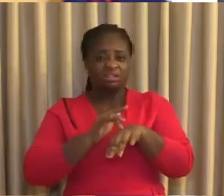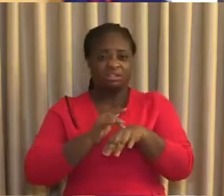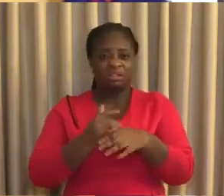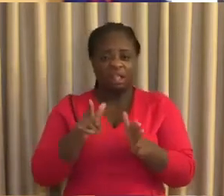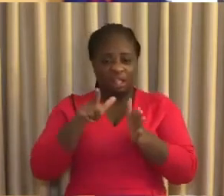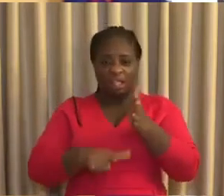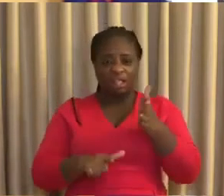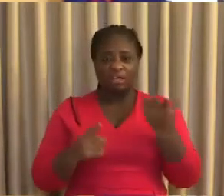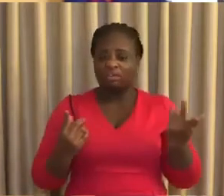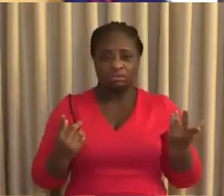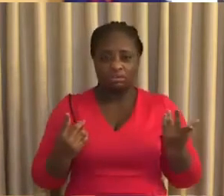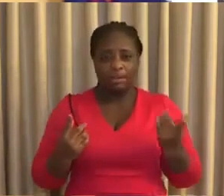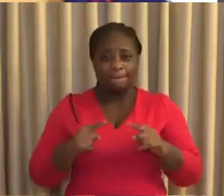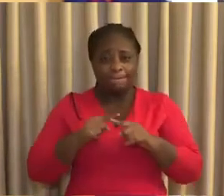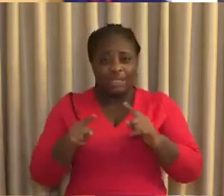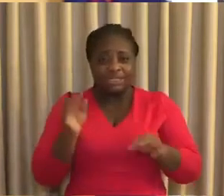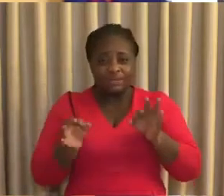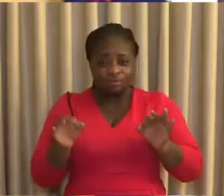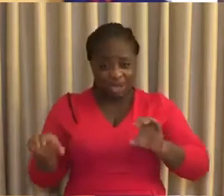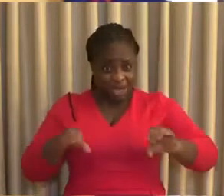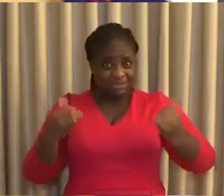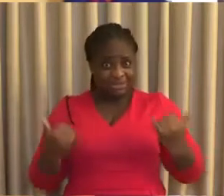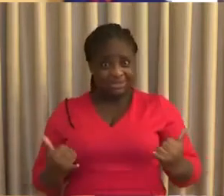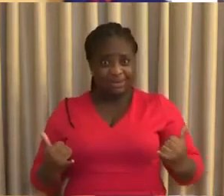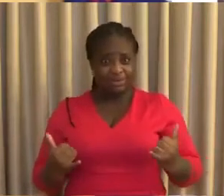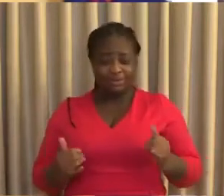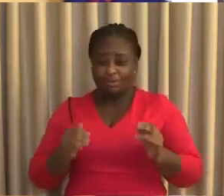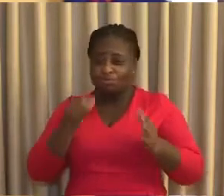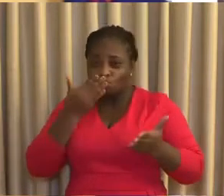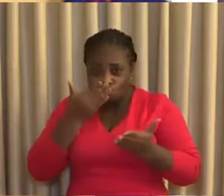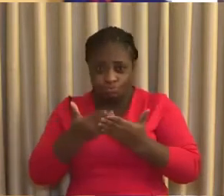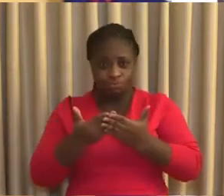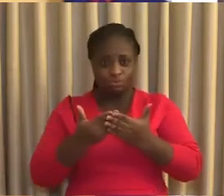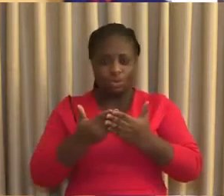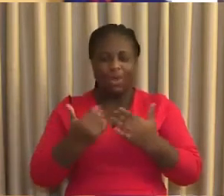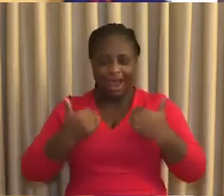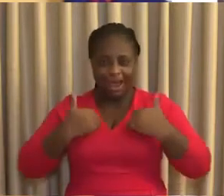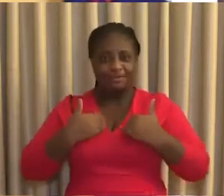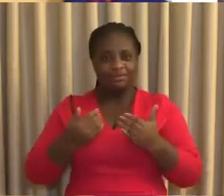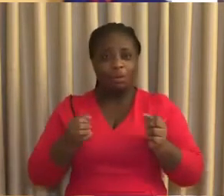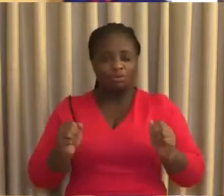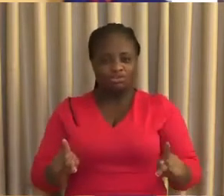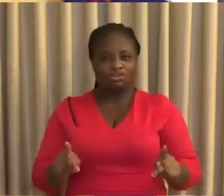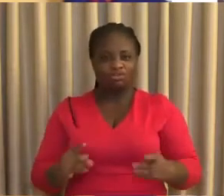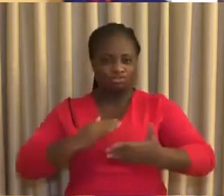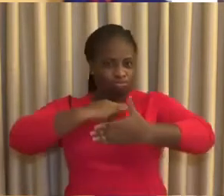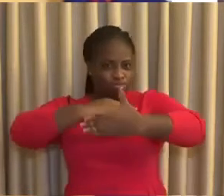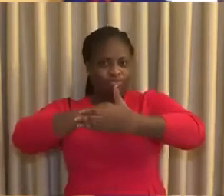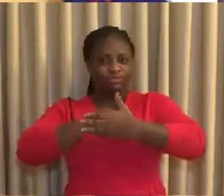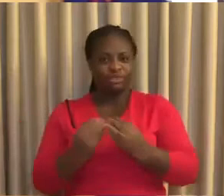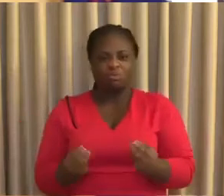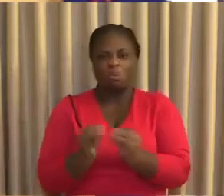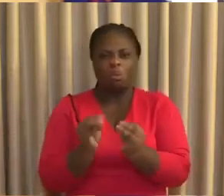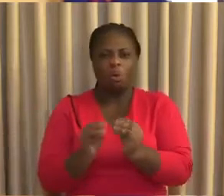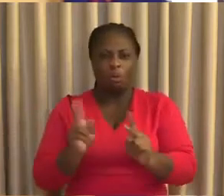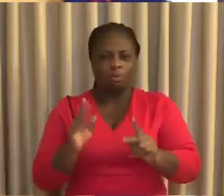low, if we act now, purposefully, we have a chance of preventing an escalation of